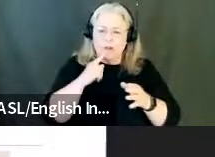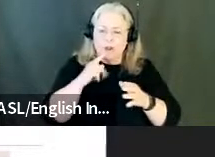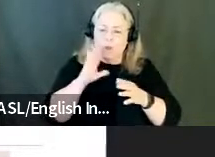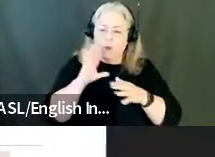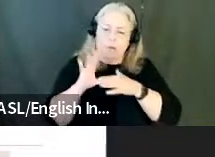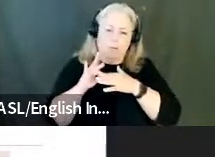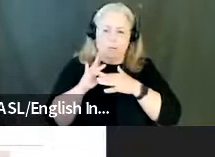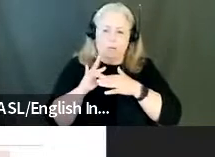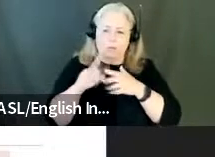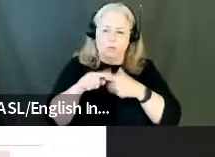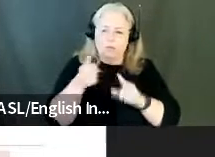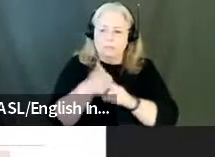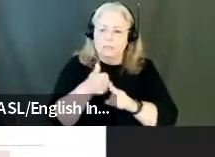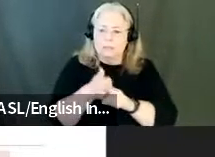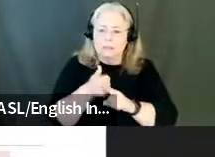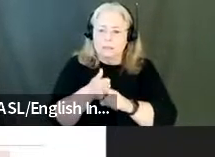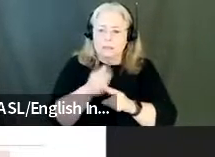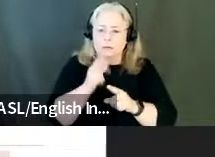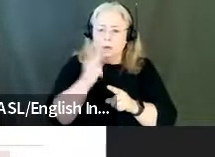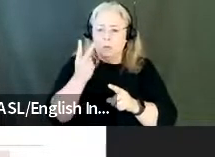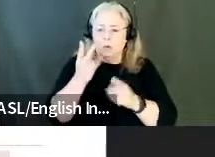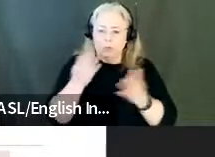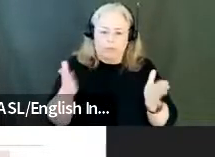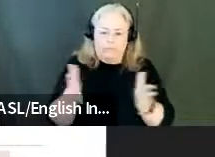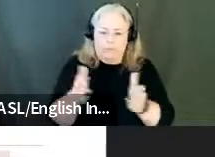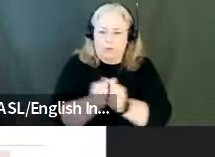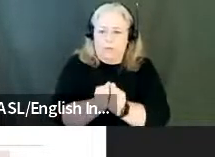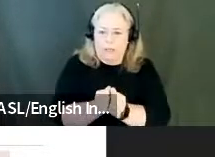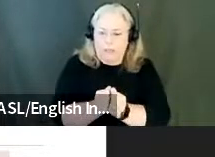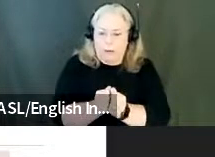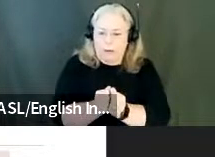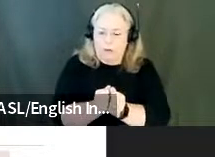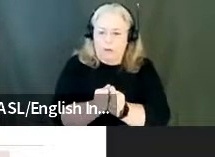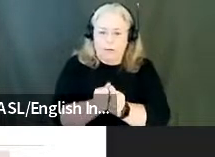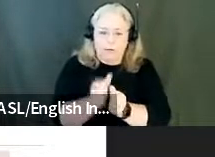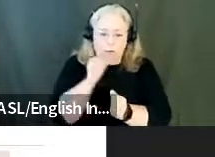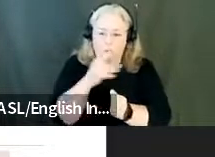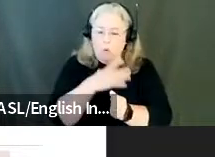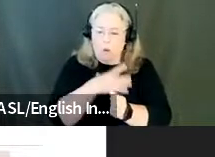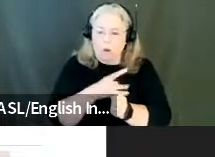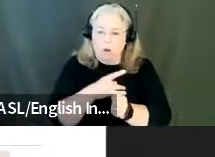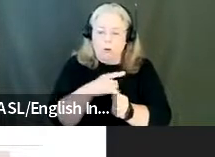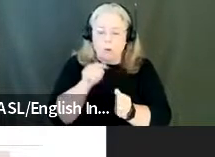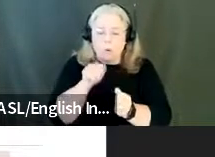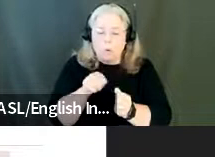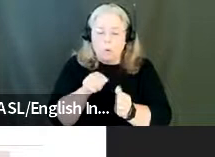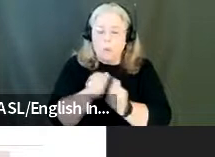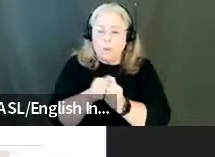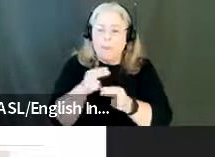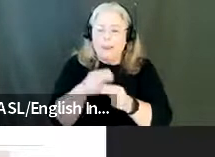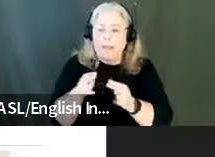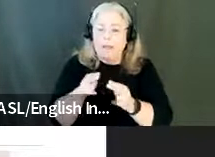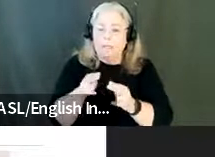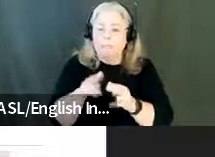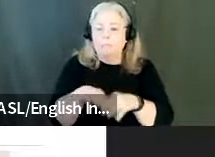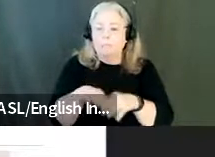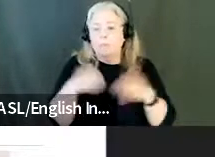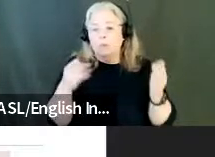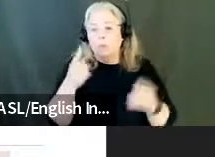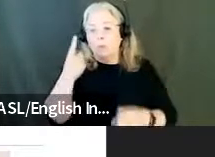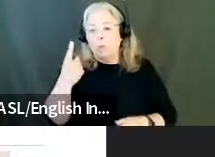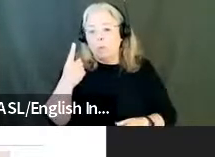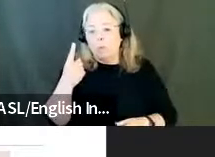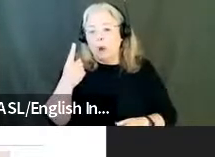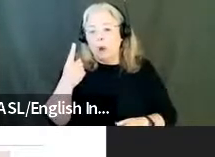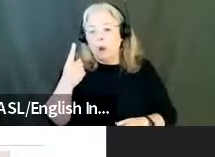itself and you can put your 2 objects together. And then if you don't like it, you poke at it with a knife and it comes off as one solid